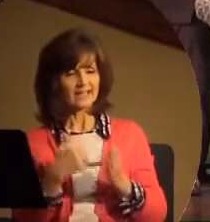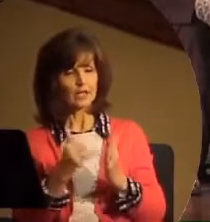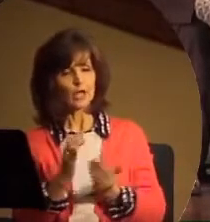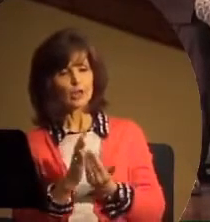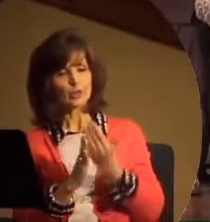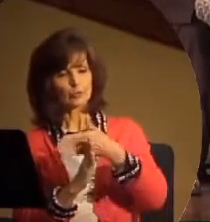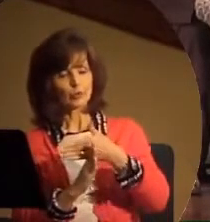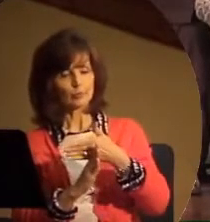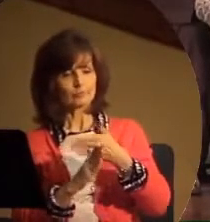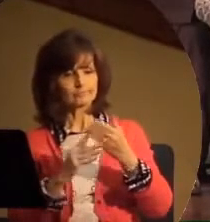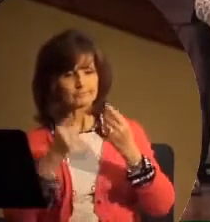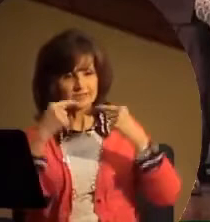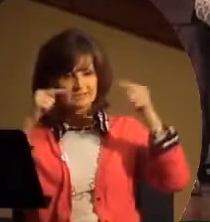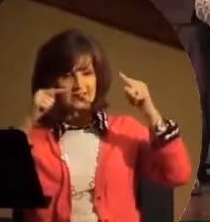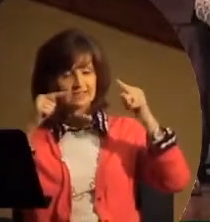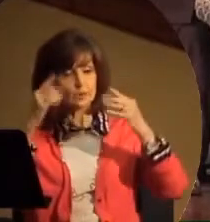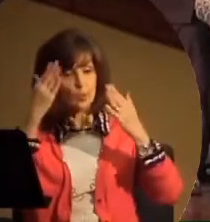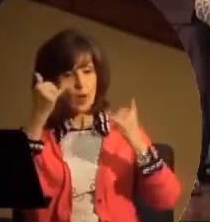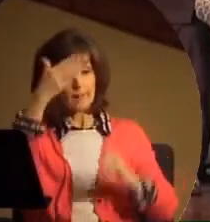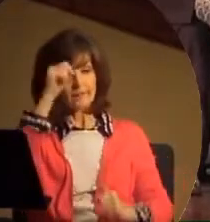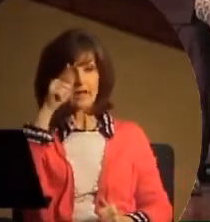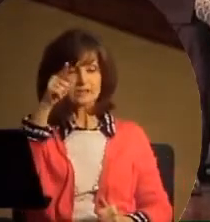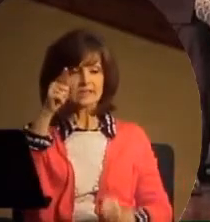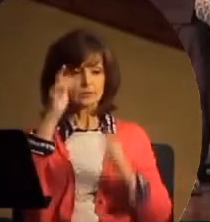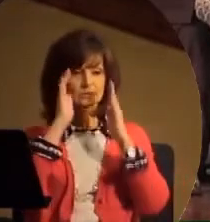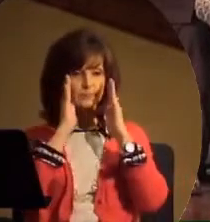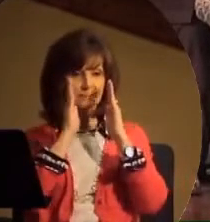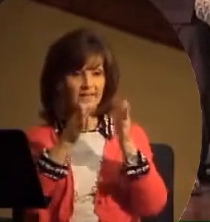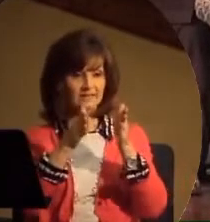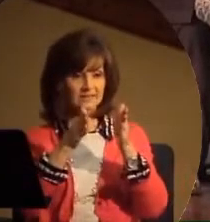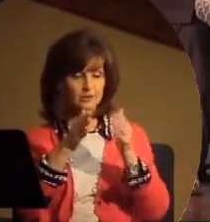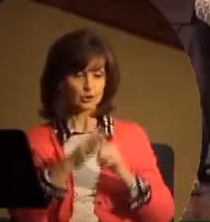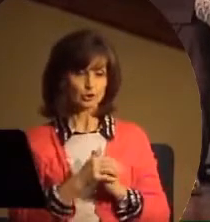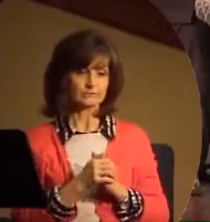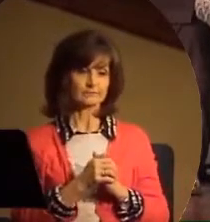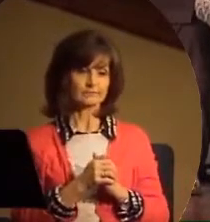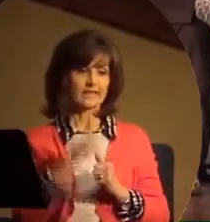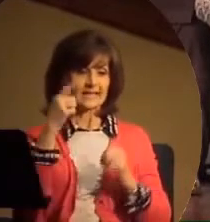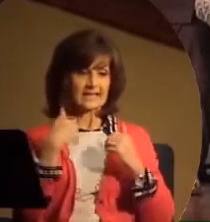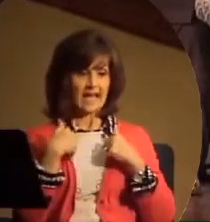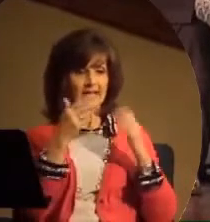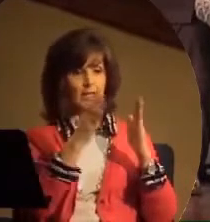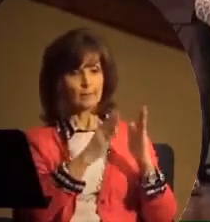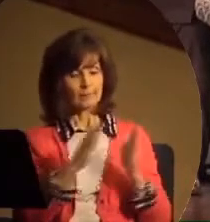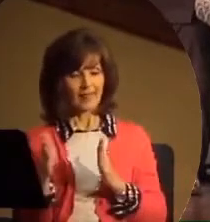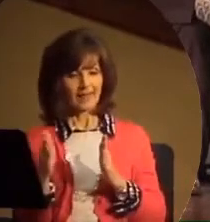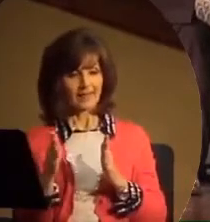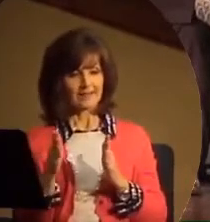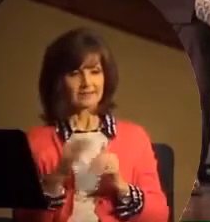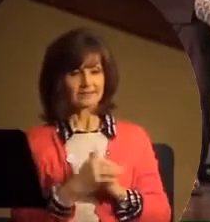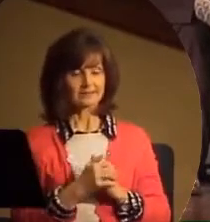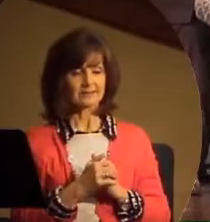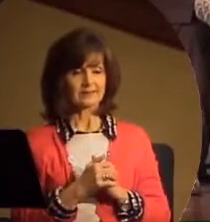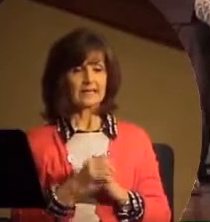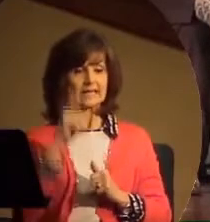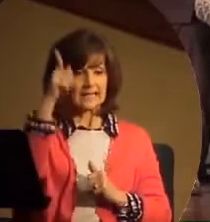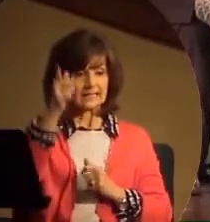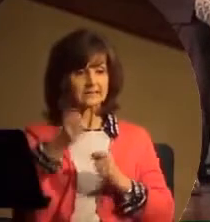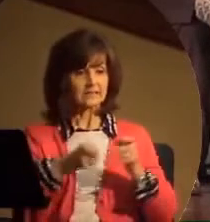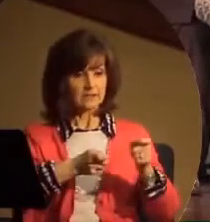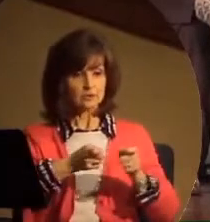You know why I got through them? He was listening. He had a plan. He's in